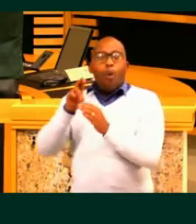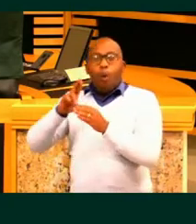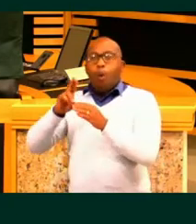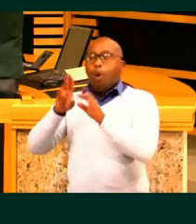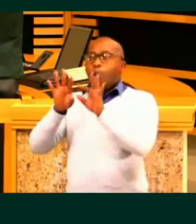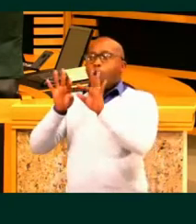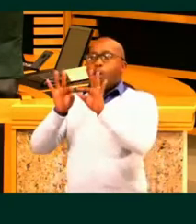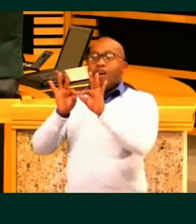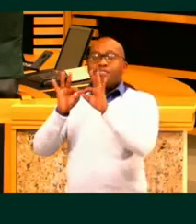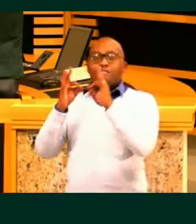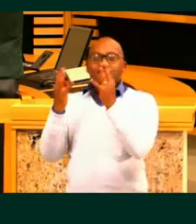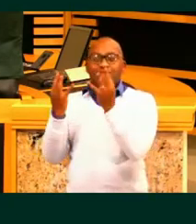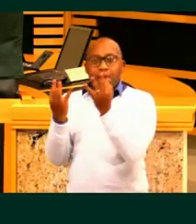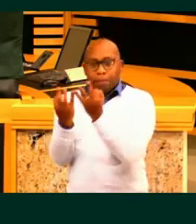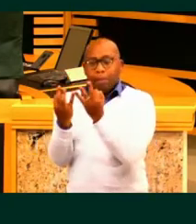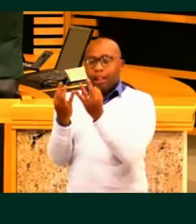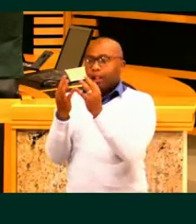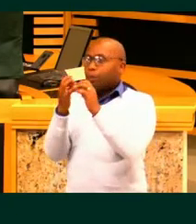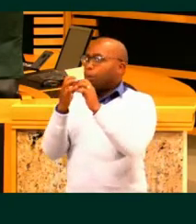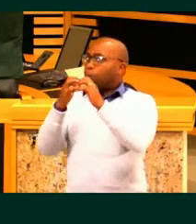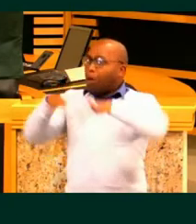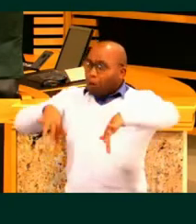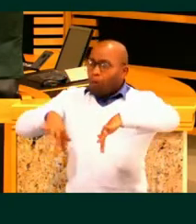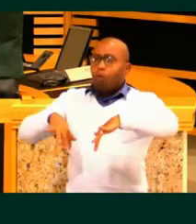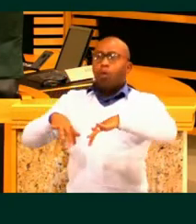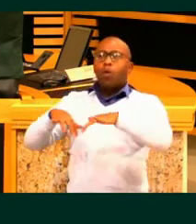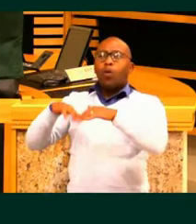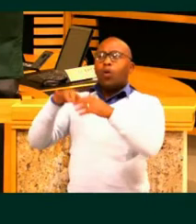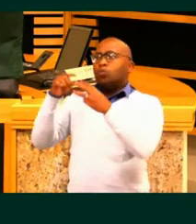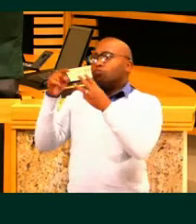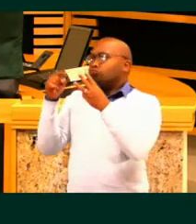unit whether through the gender based